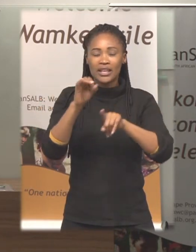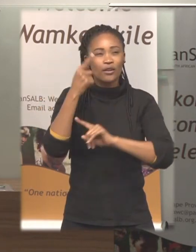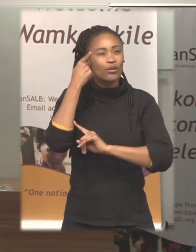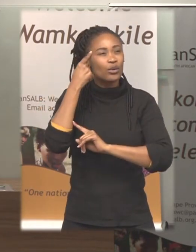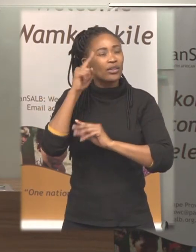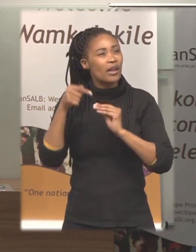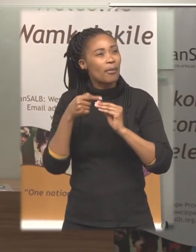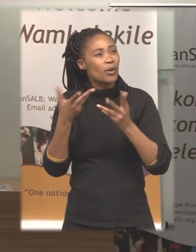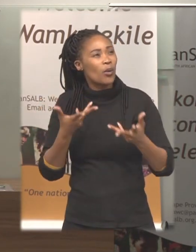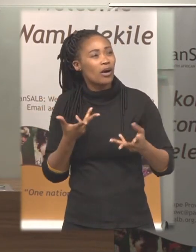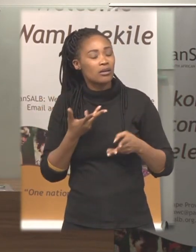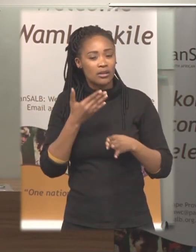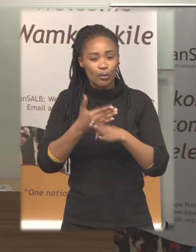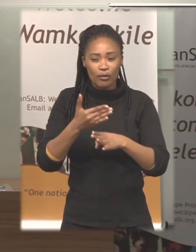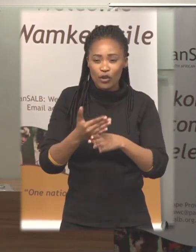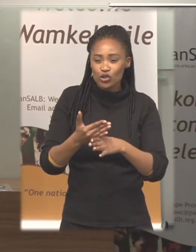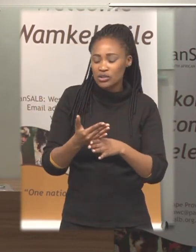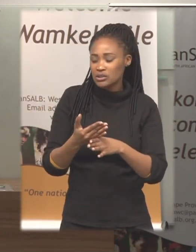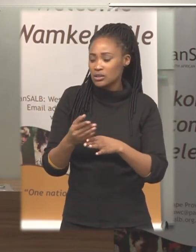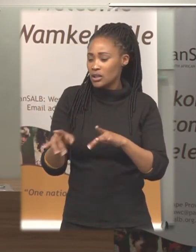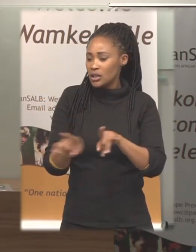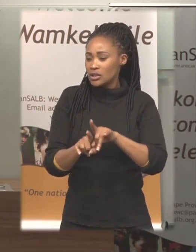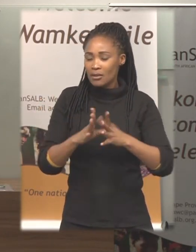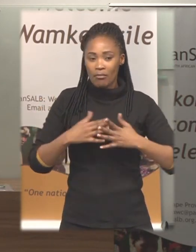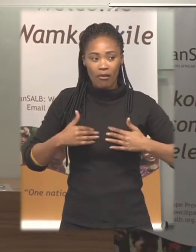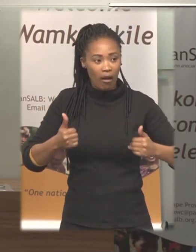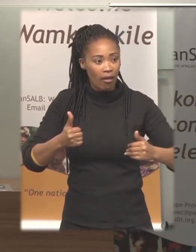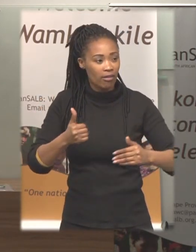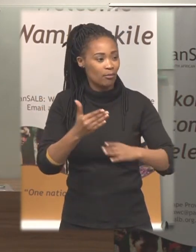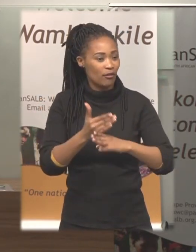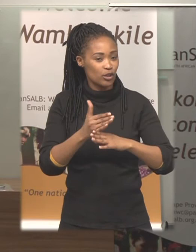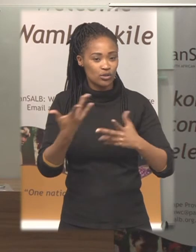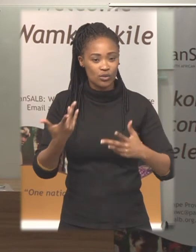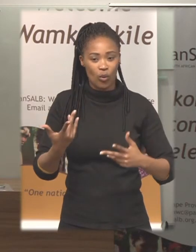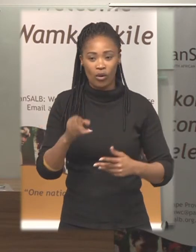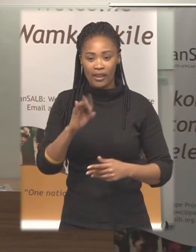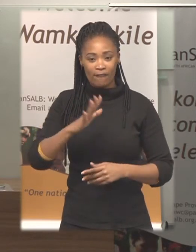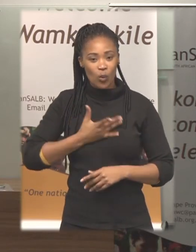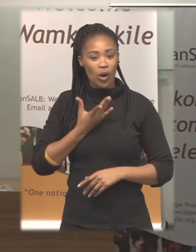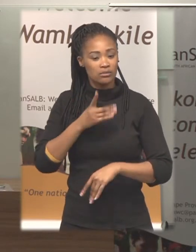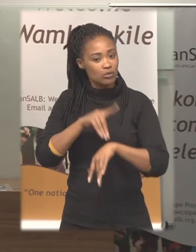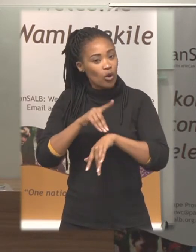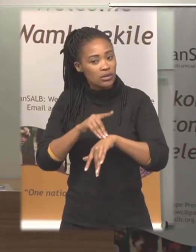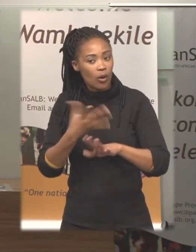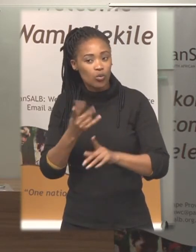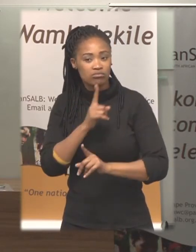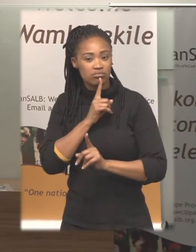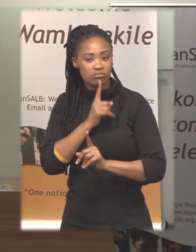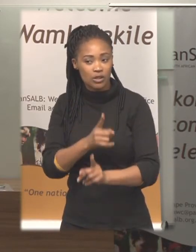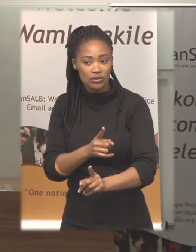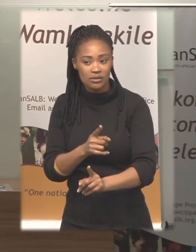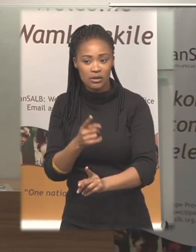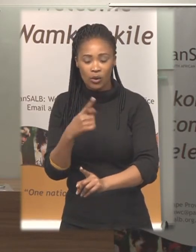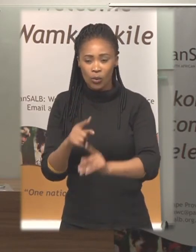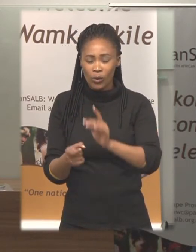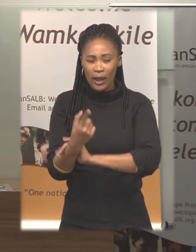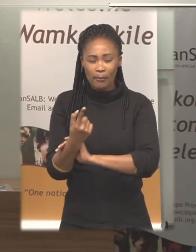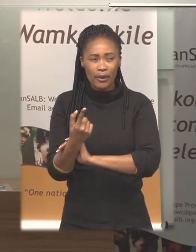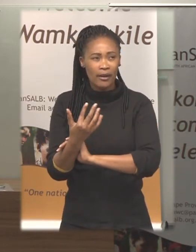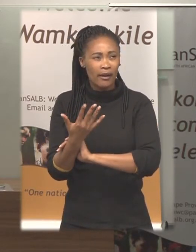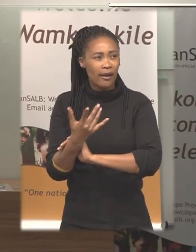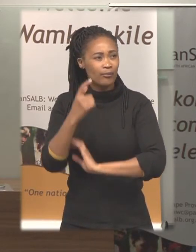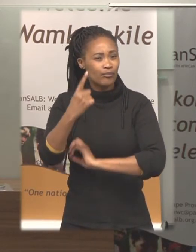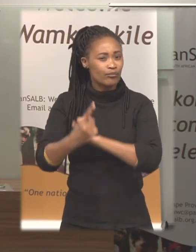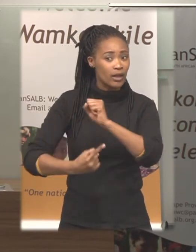about the professions, like the health professions, becoming a doctor, becoming a teacher, what happens in medicine is that in